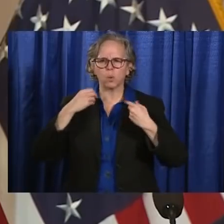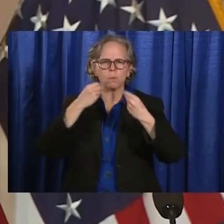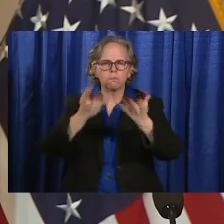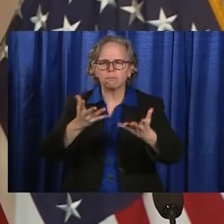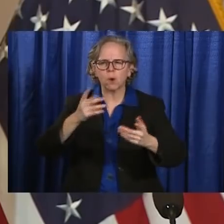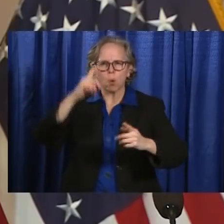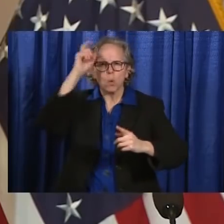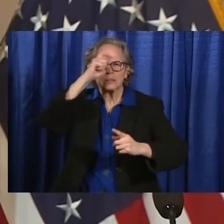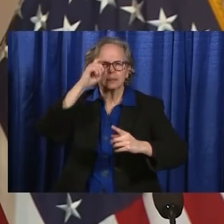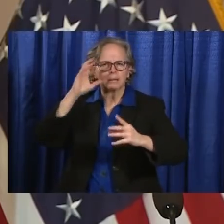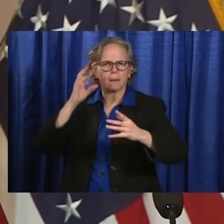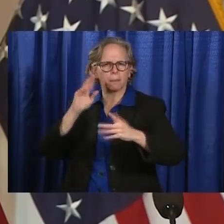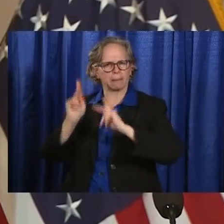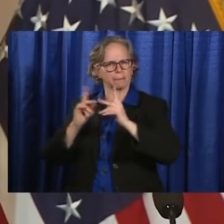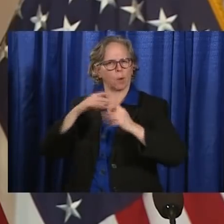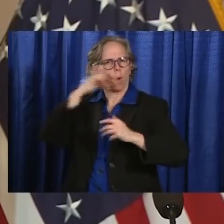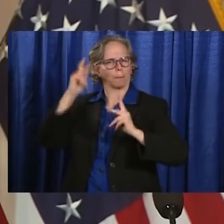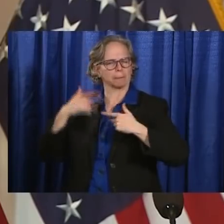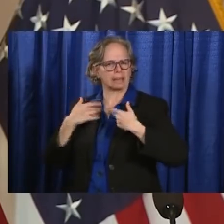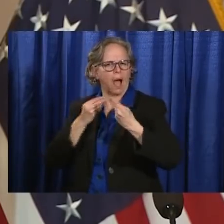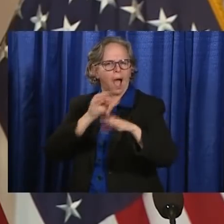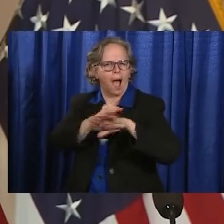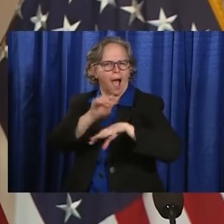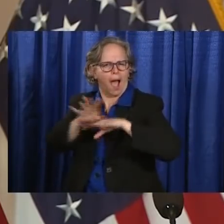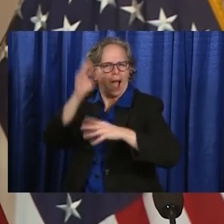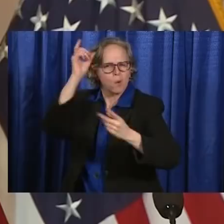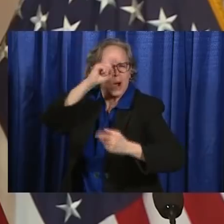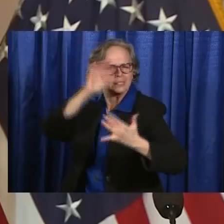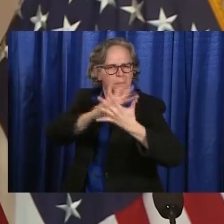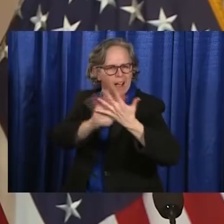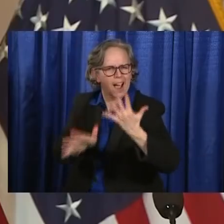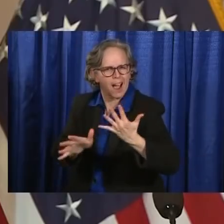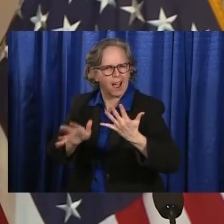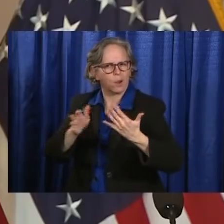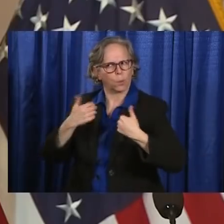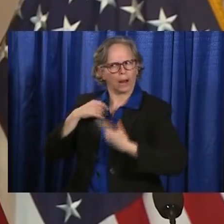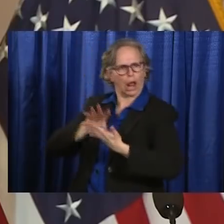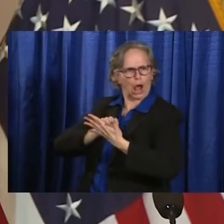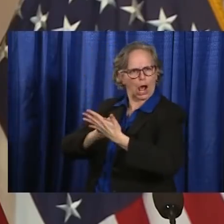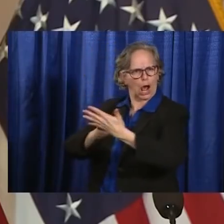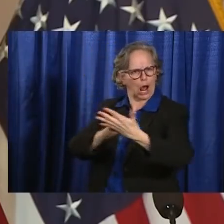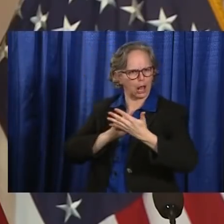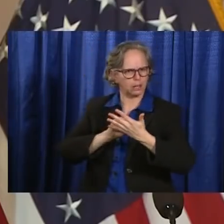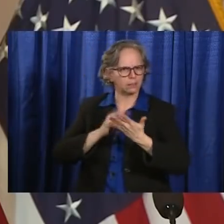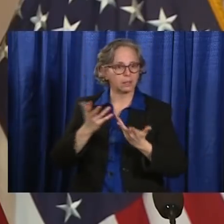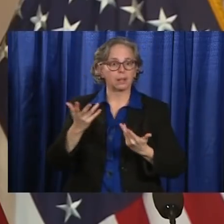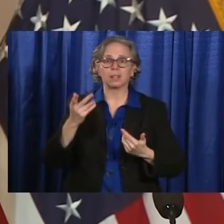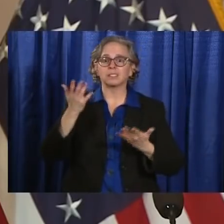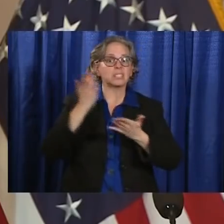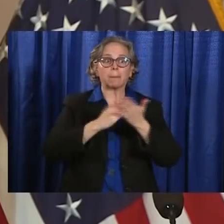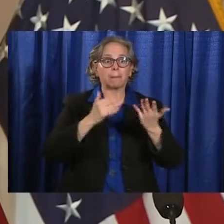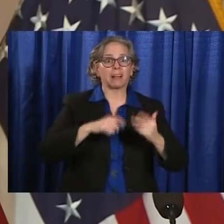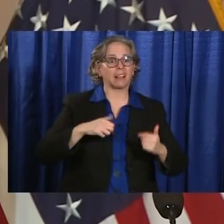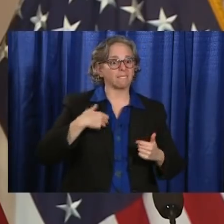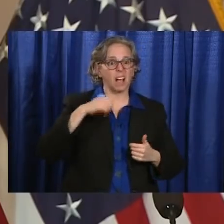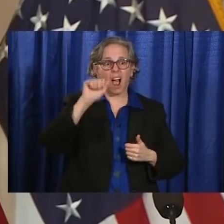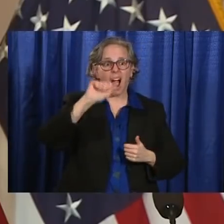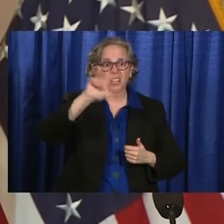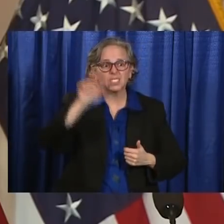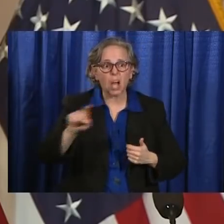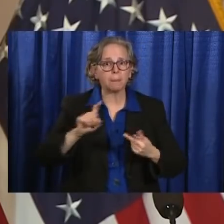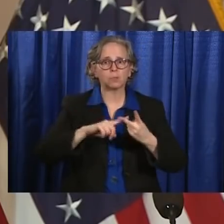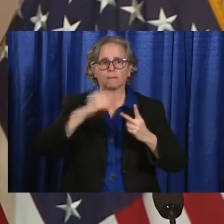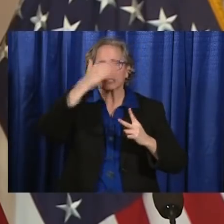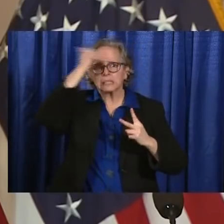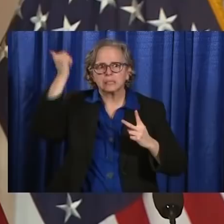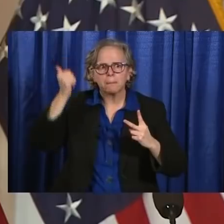living with perhaps Alzheimer's or a form of dementia. They may not understand the changes in their daily routine,